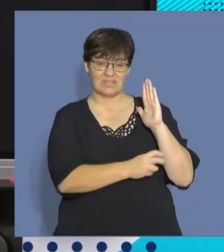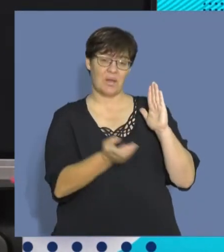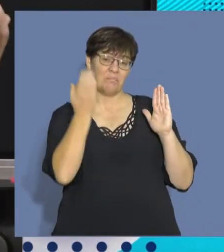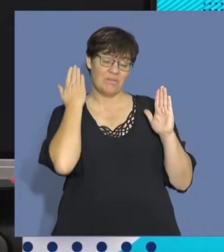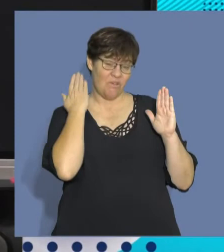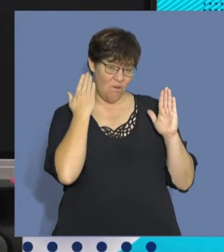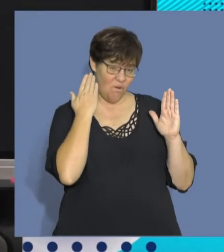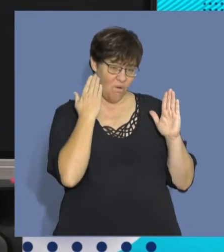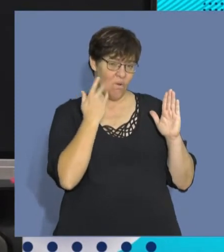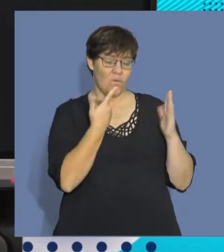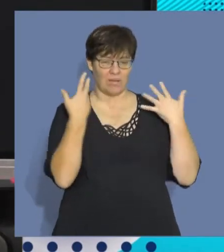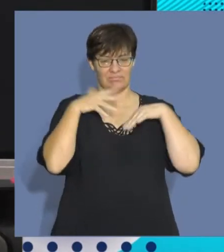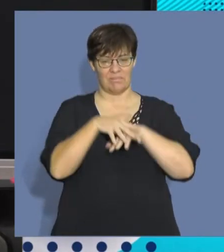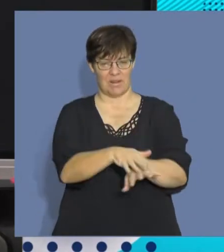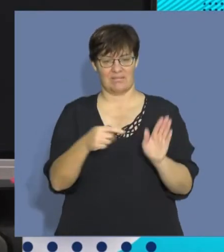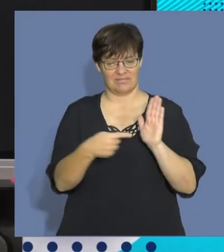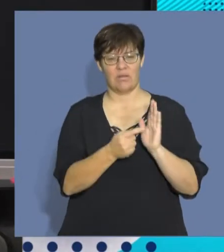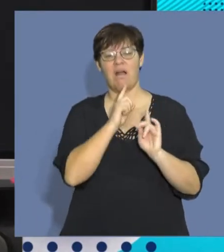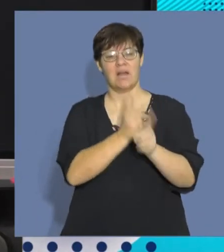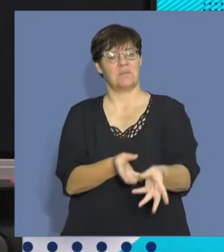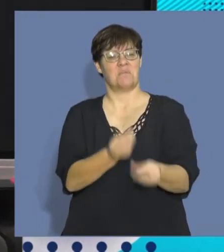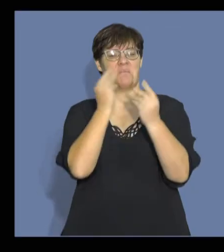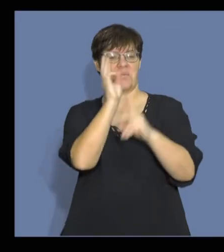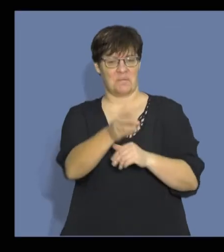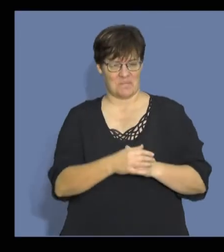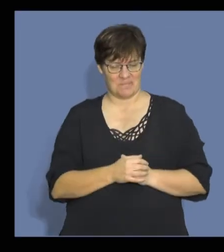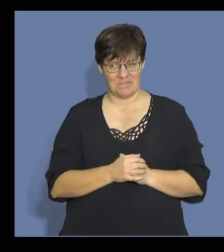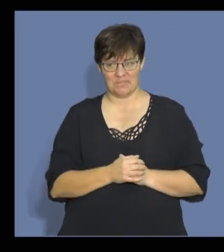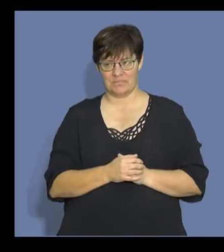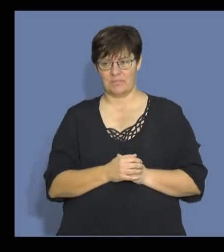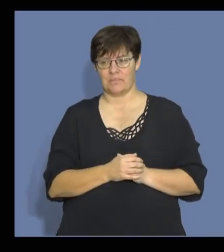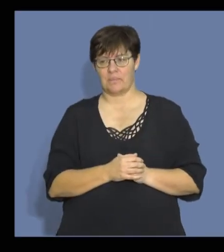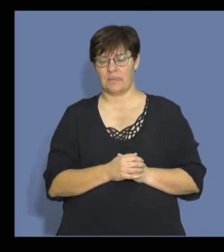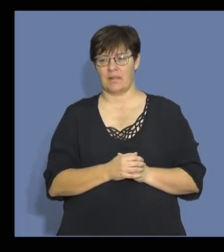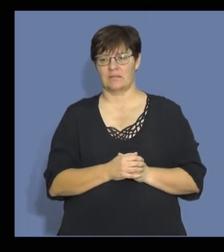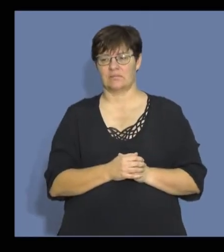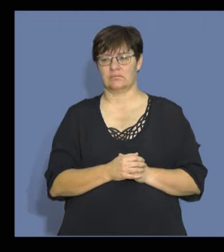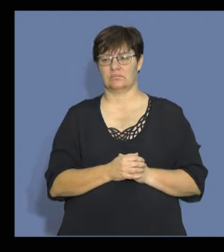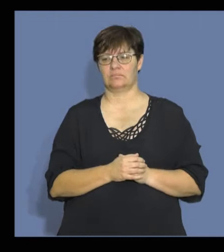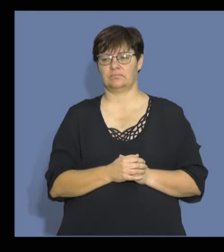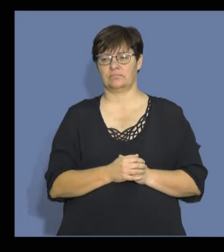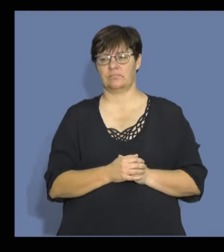in previous grades, and we're going to get to the answer. All right, so we're going to simplify this a little bit.